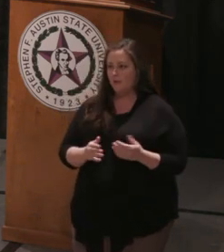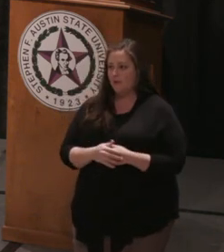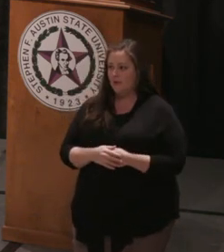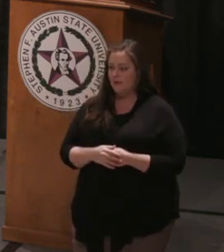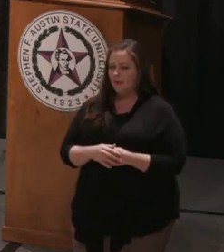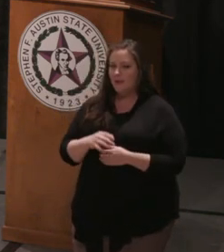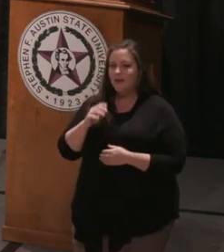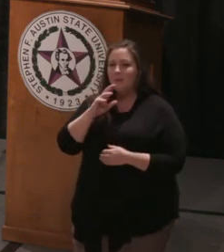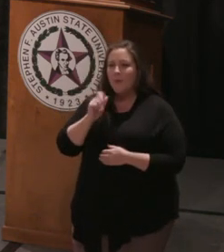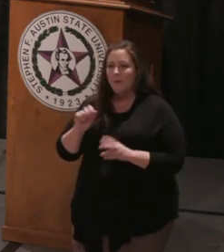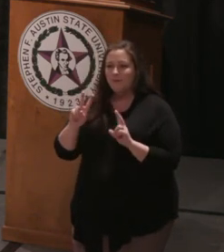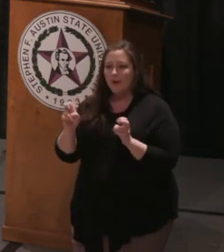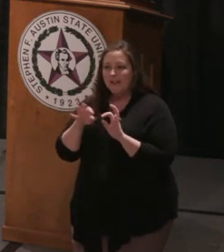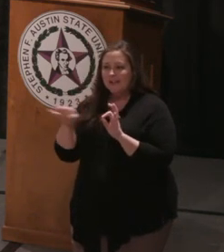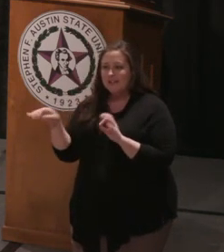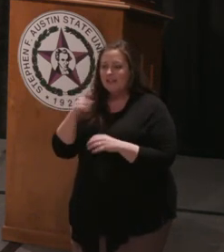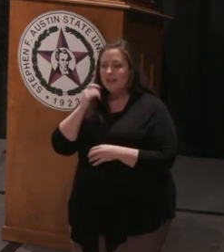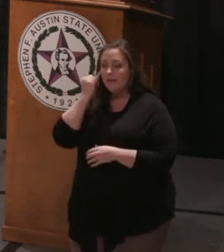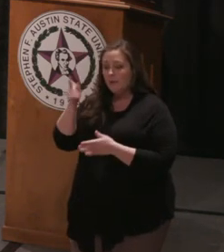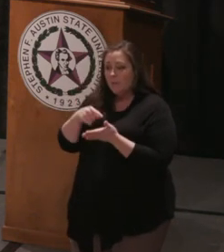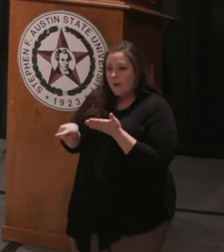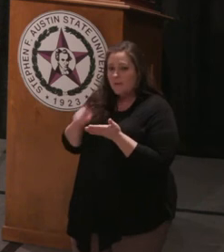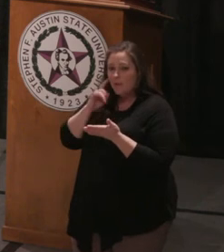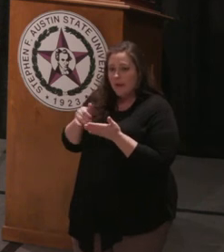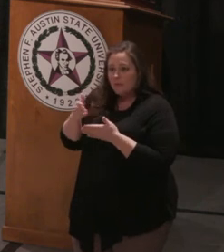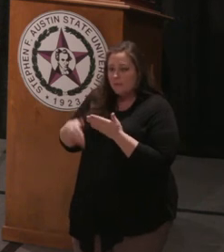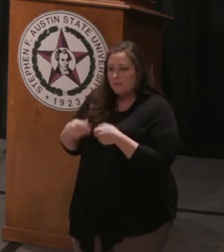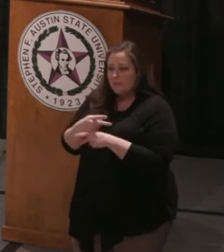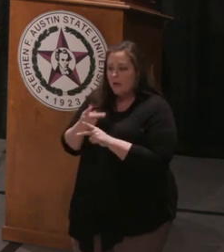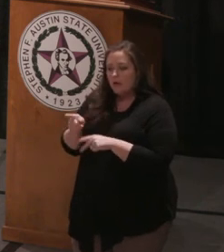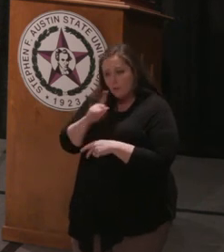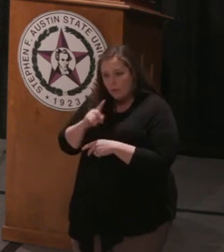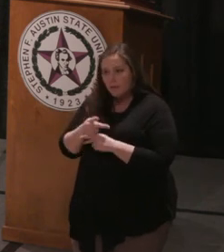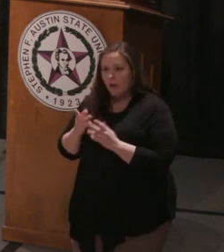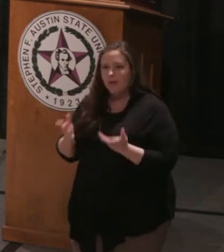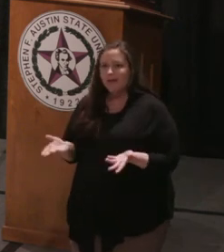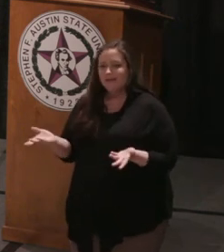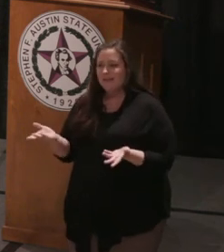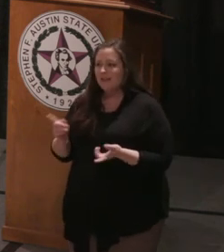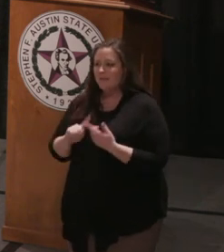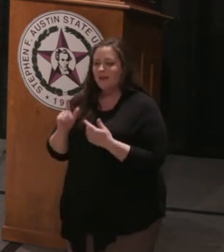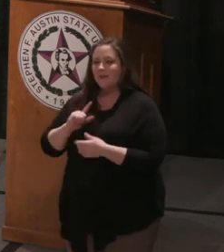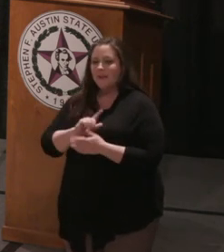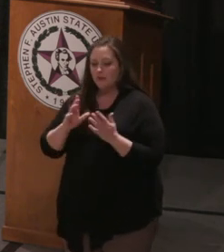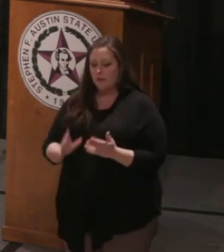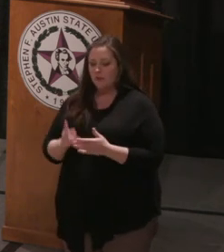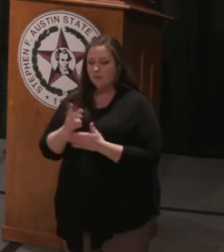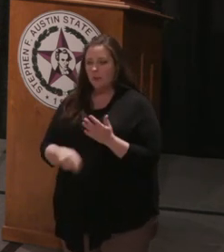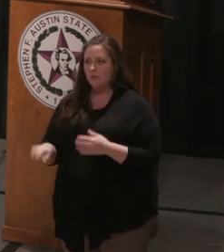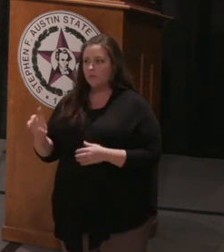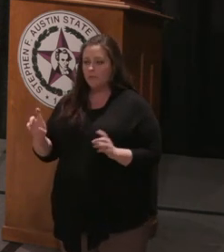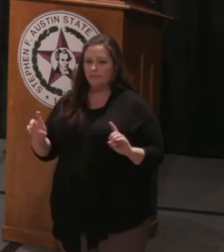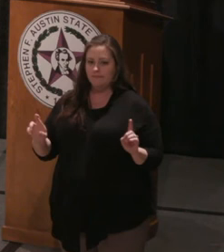old saying goes, if you're not paying for the product, you are the product. Legislators on both sides